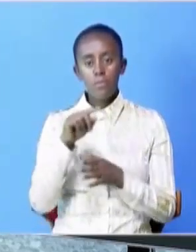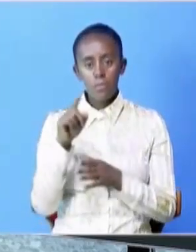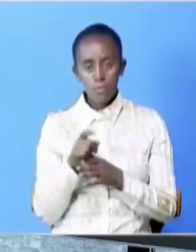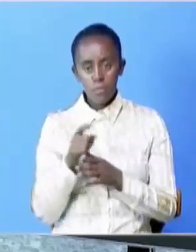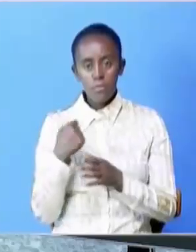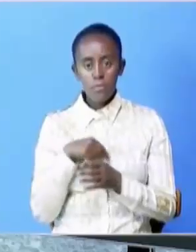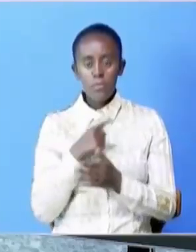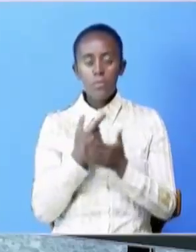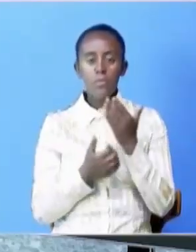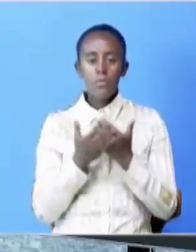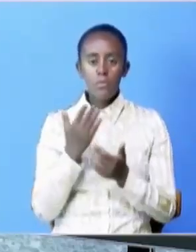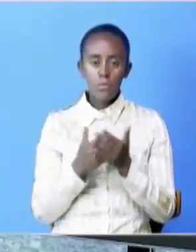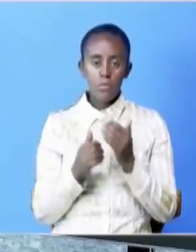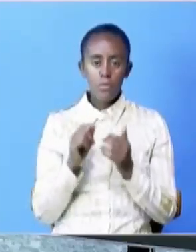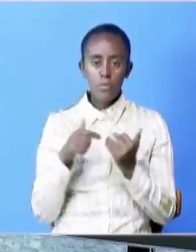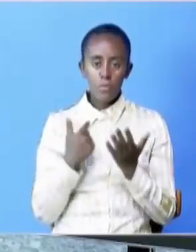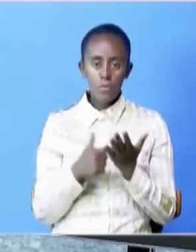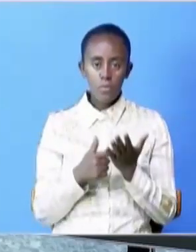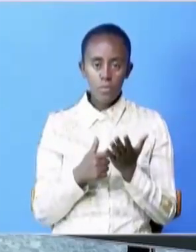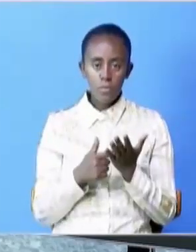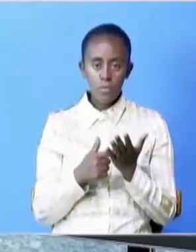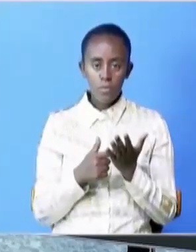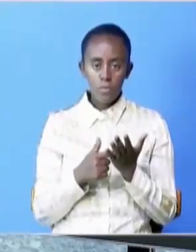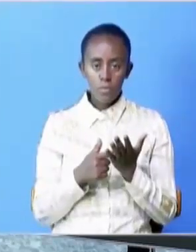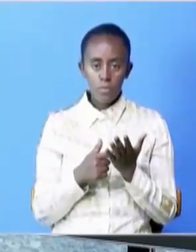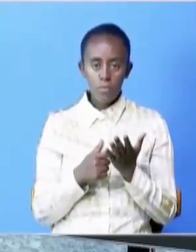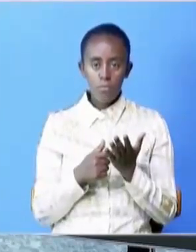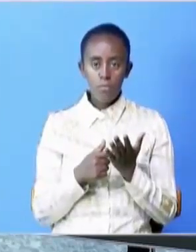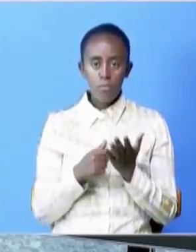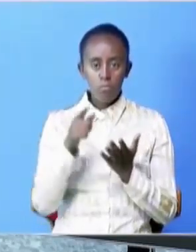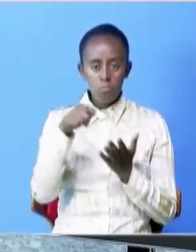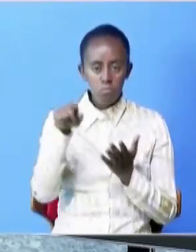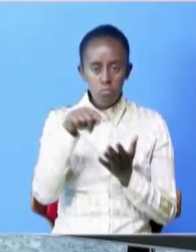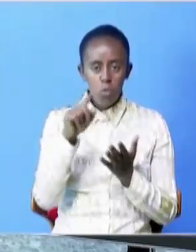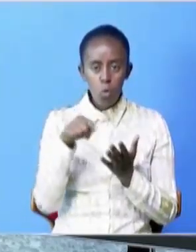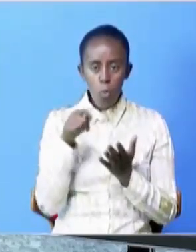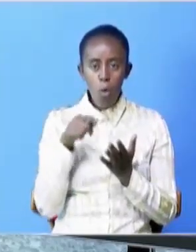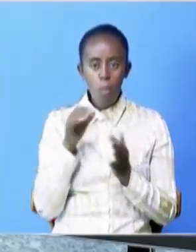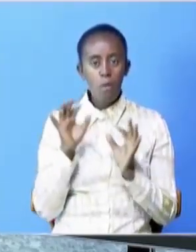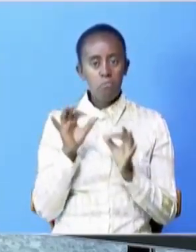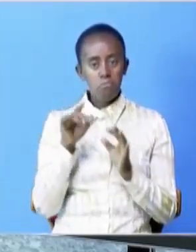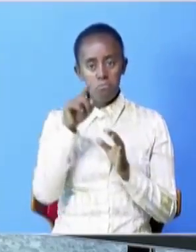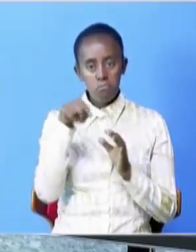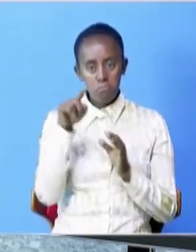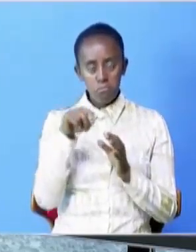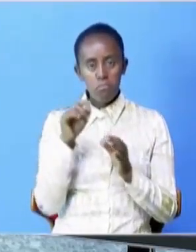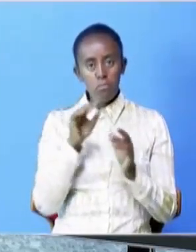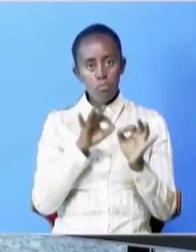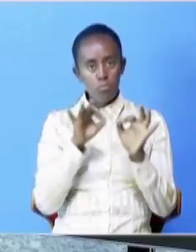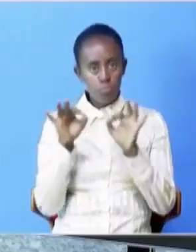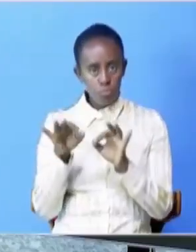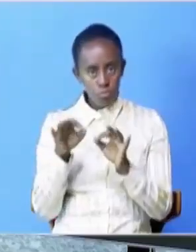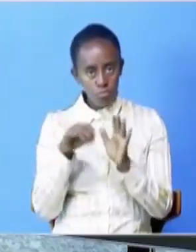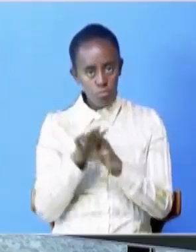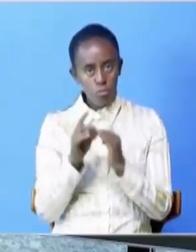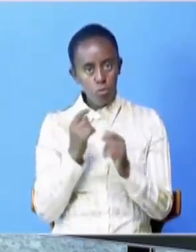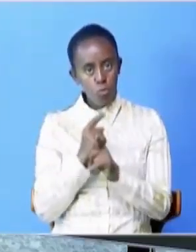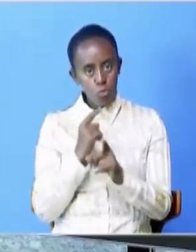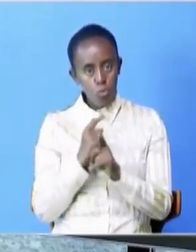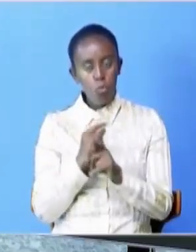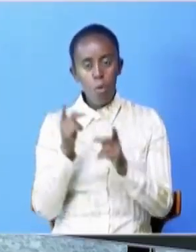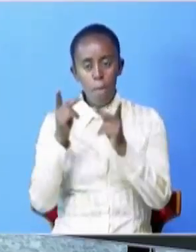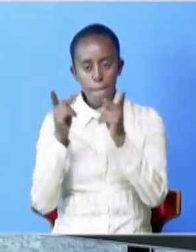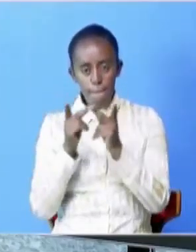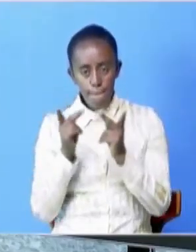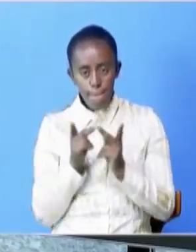been talking about commas. Commas are missing everywhere in these sentences. I want you to put them in their correct